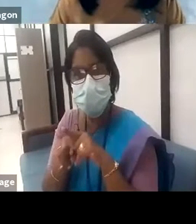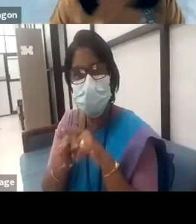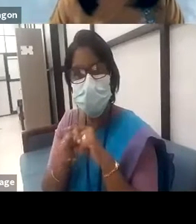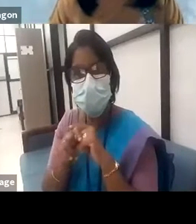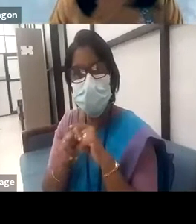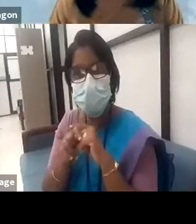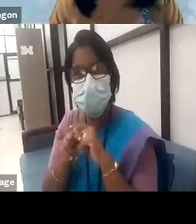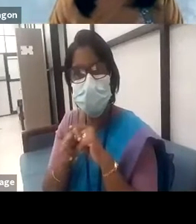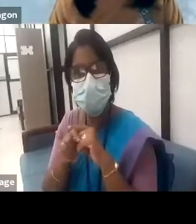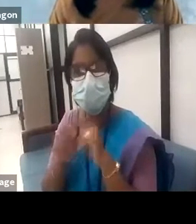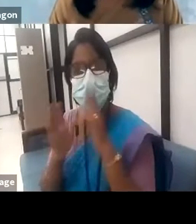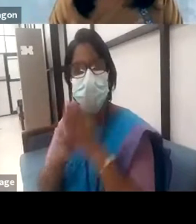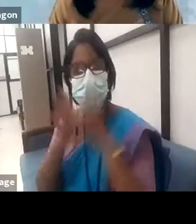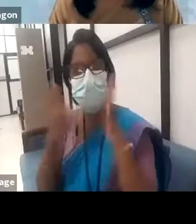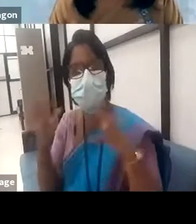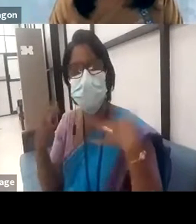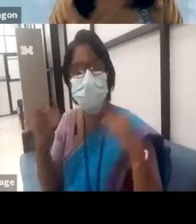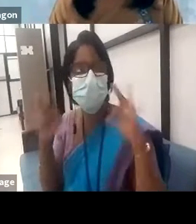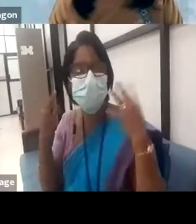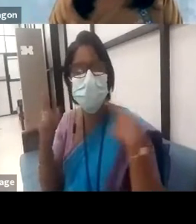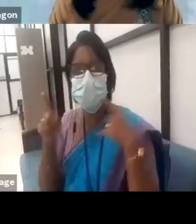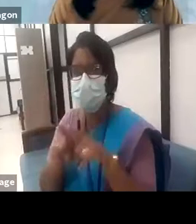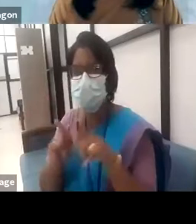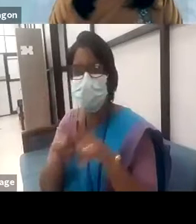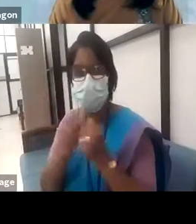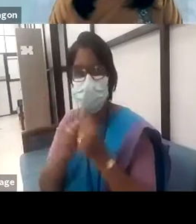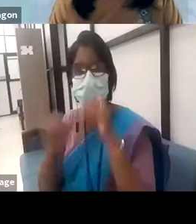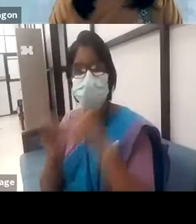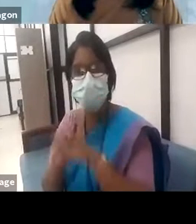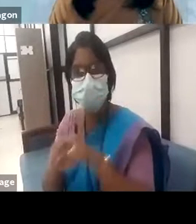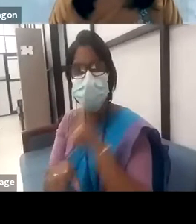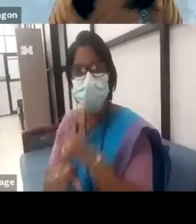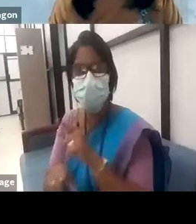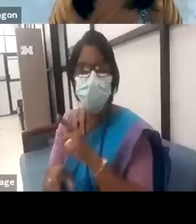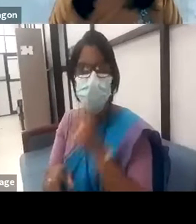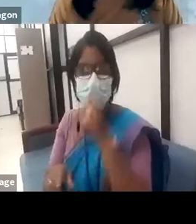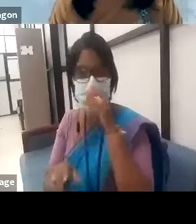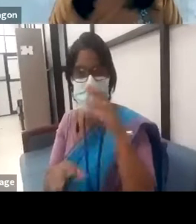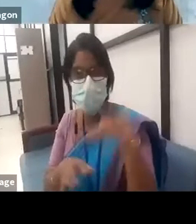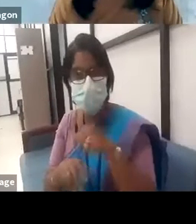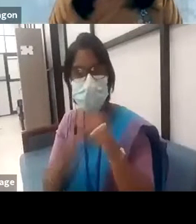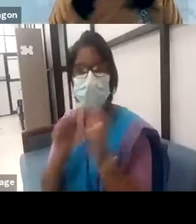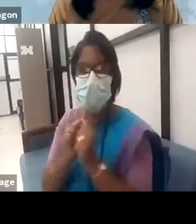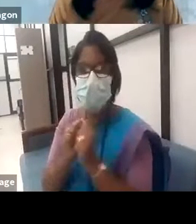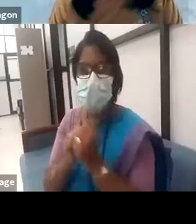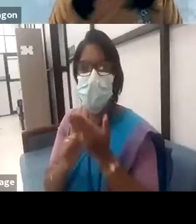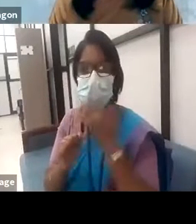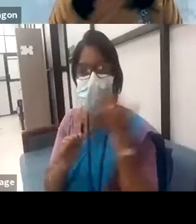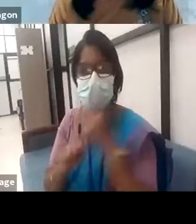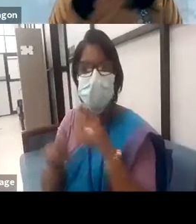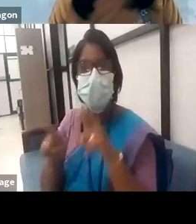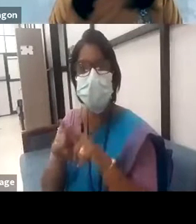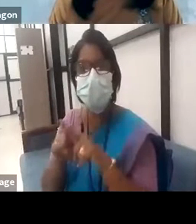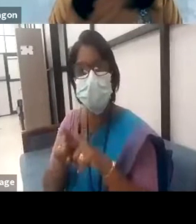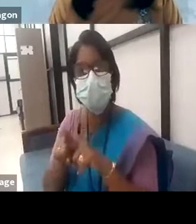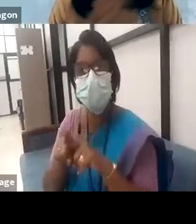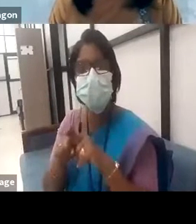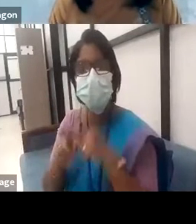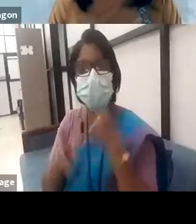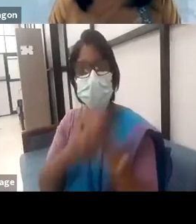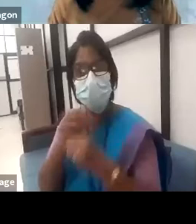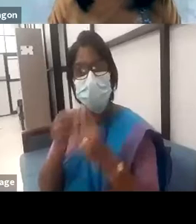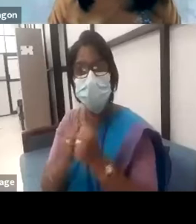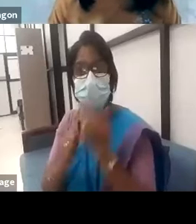vulnerable to exploitation. They lack entrepreneurship skills. They depend on the